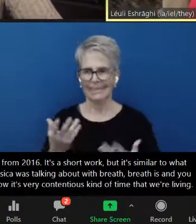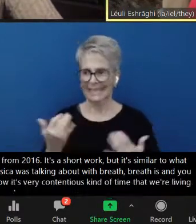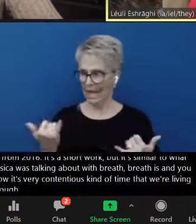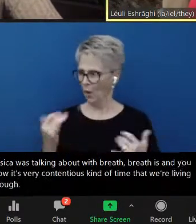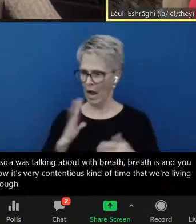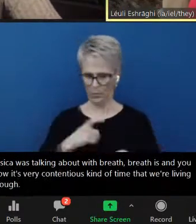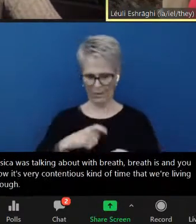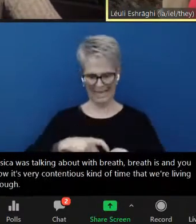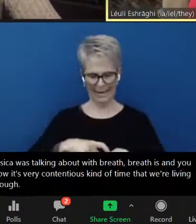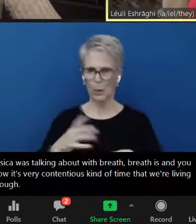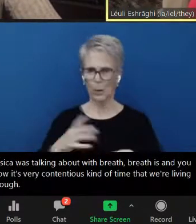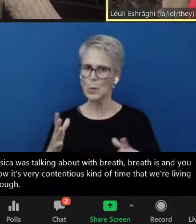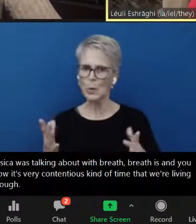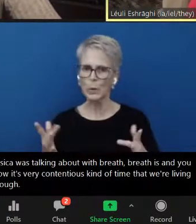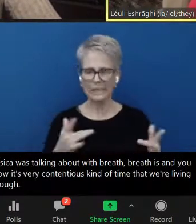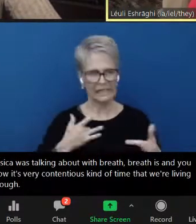through.